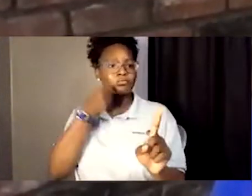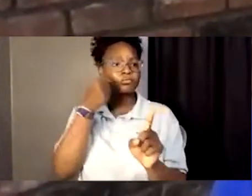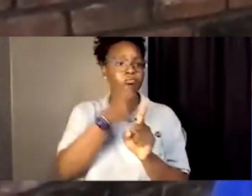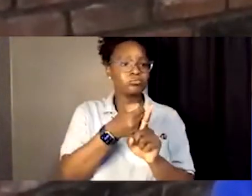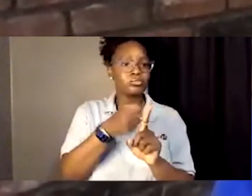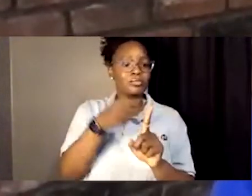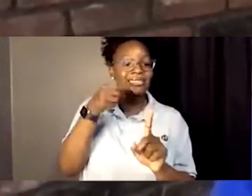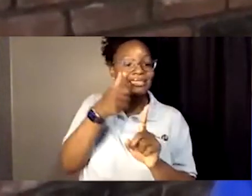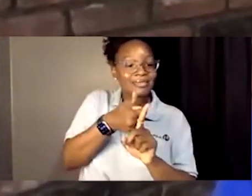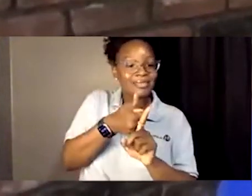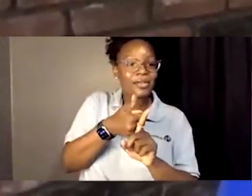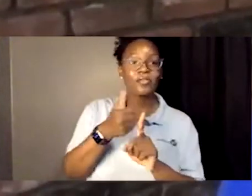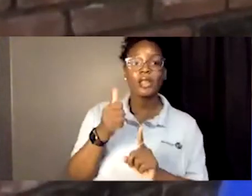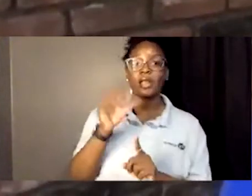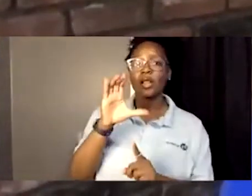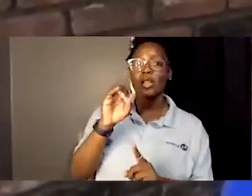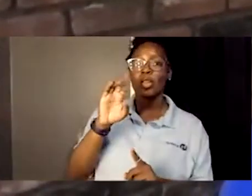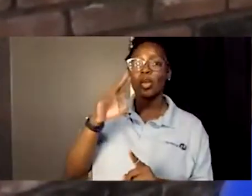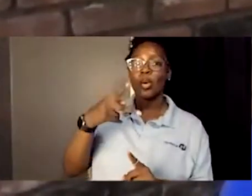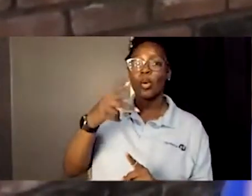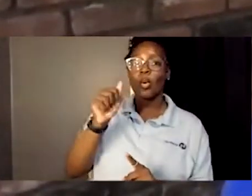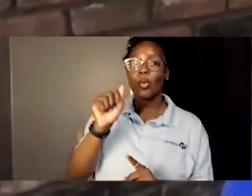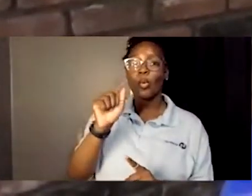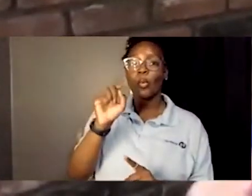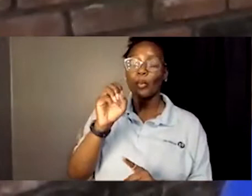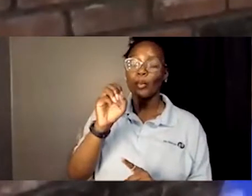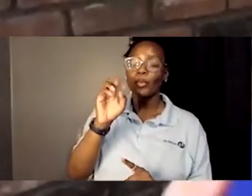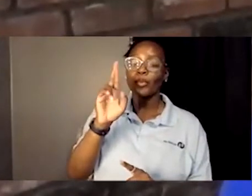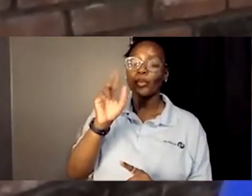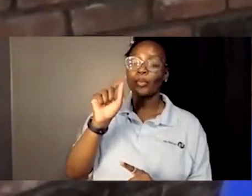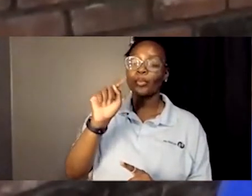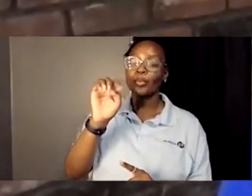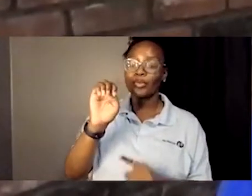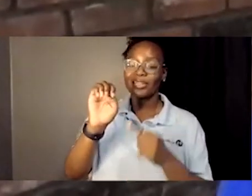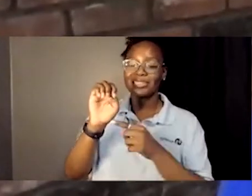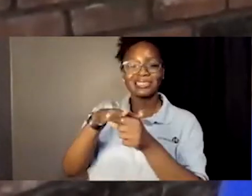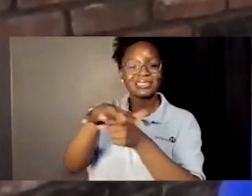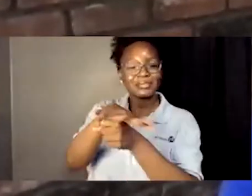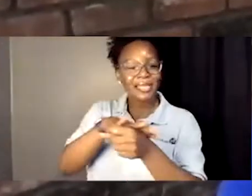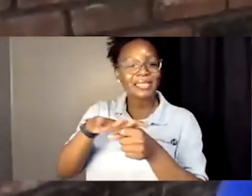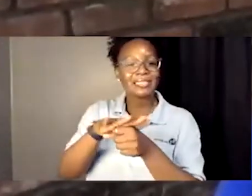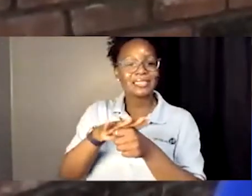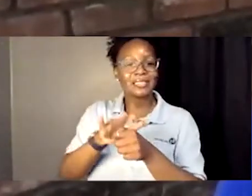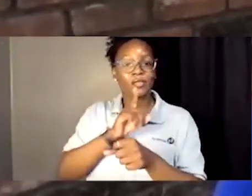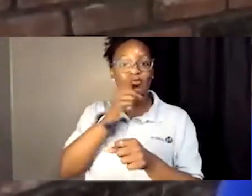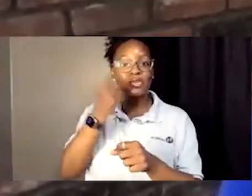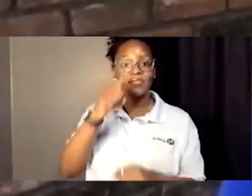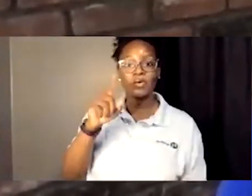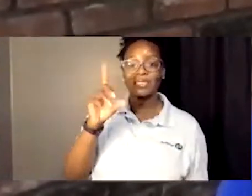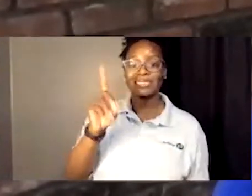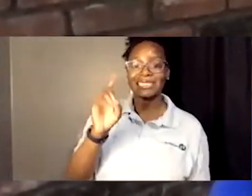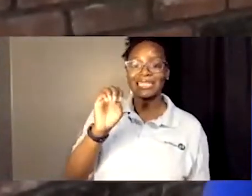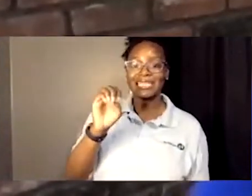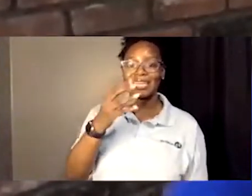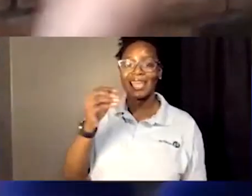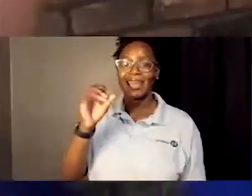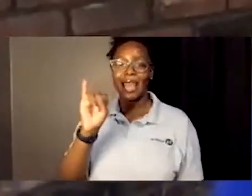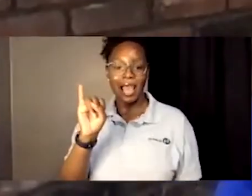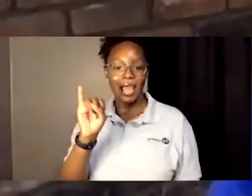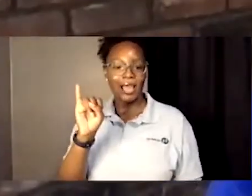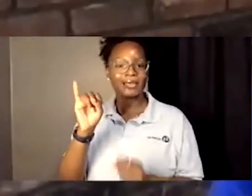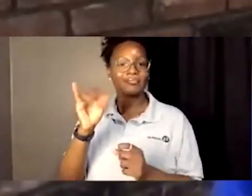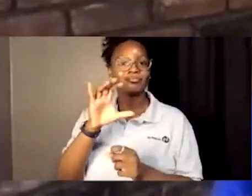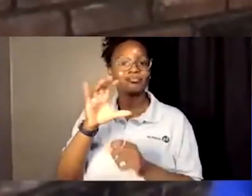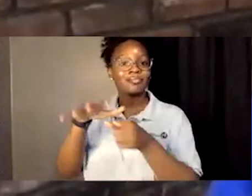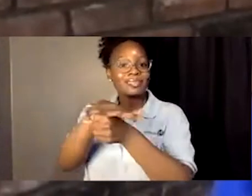The film has really been embraced as a powerful tool to enrich DEI initiatives in companies, from the tiny little companies to quite